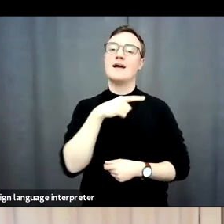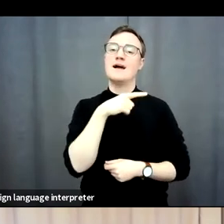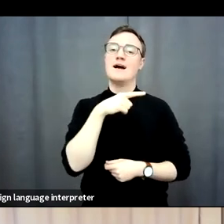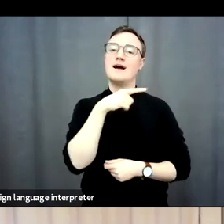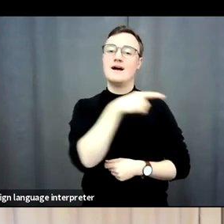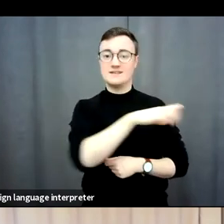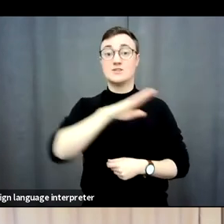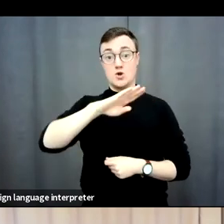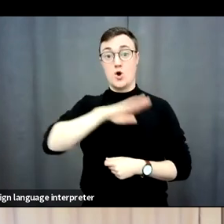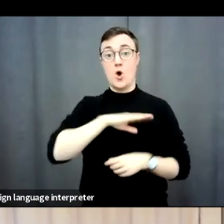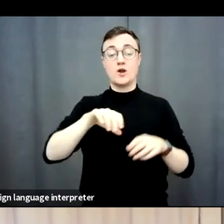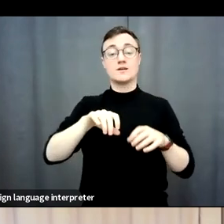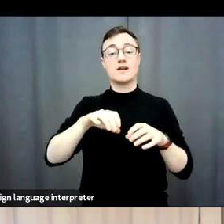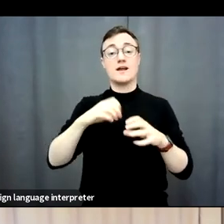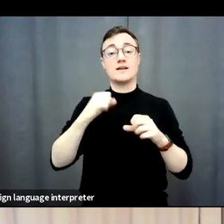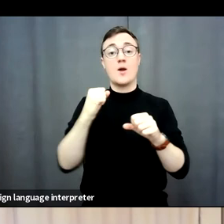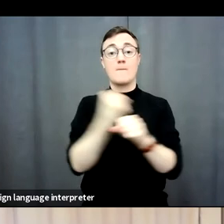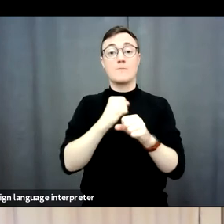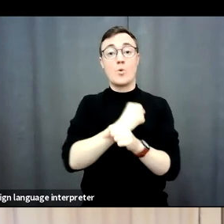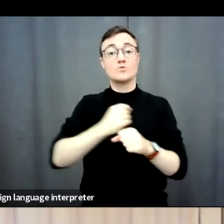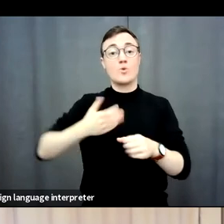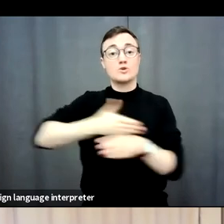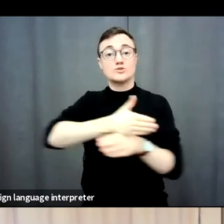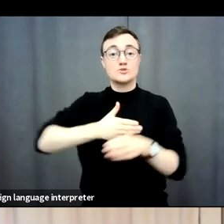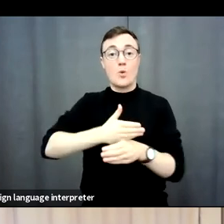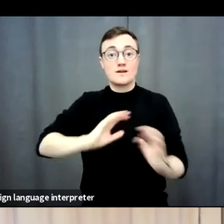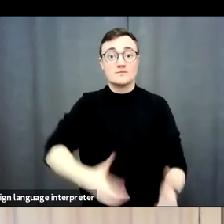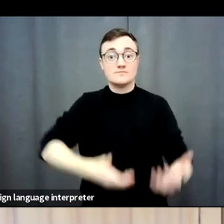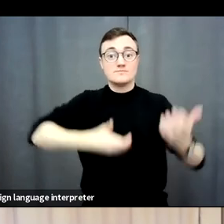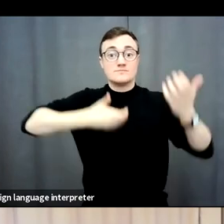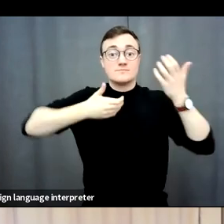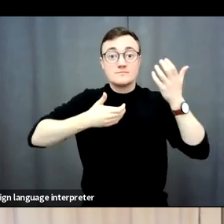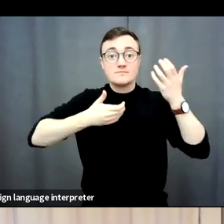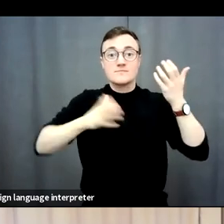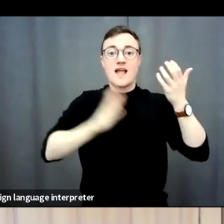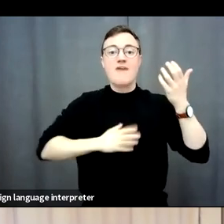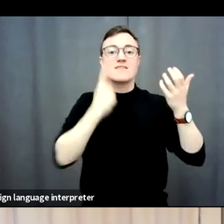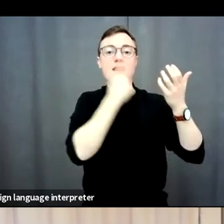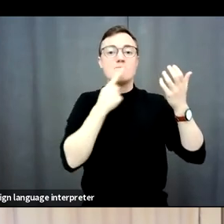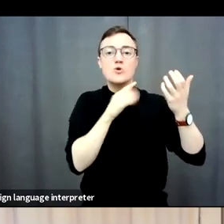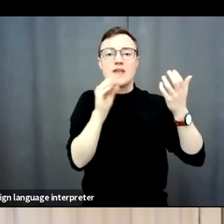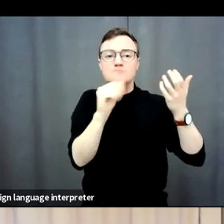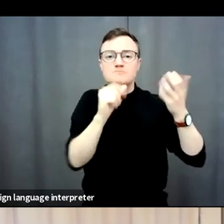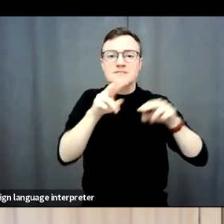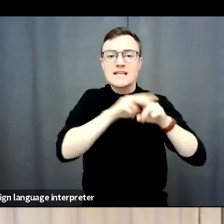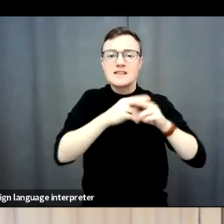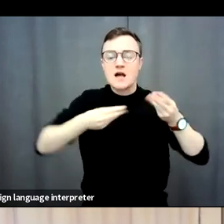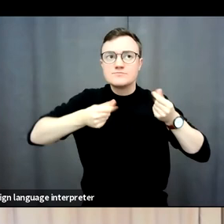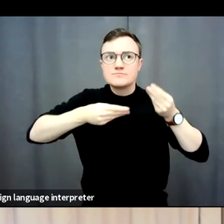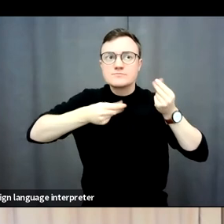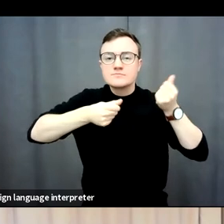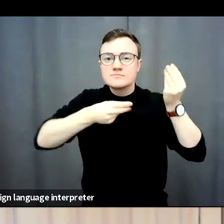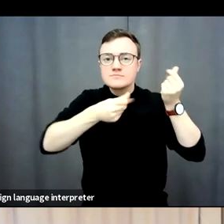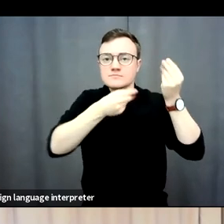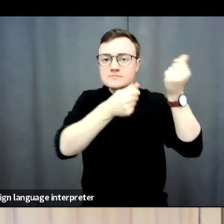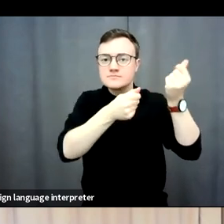boy who are having this motor saw in his face, tasting it with his mouth, exploring it actually.